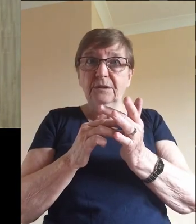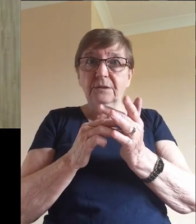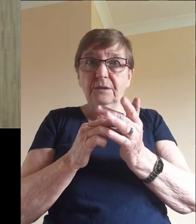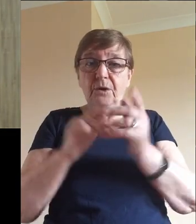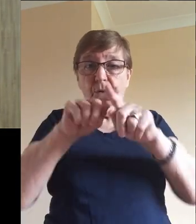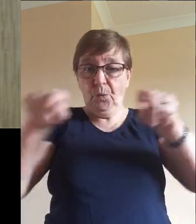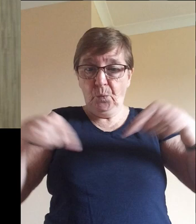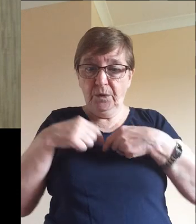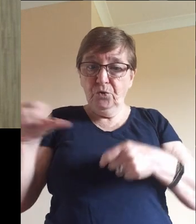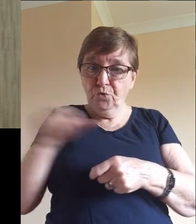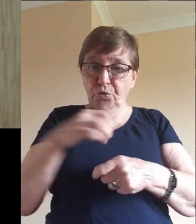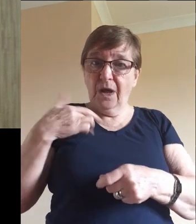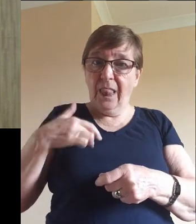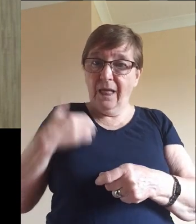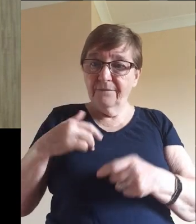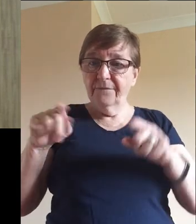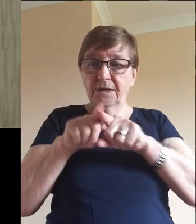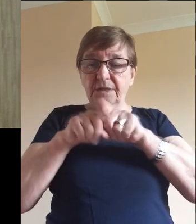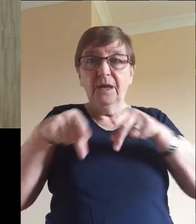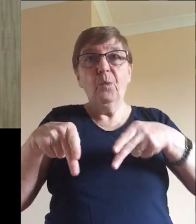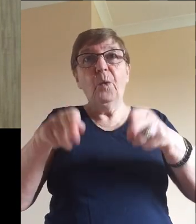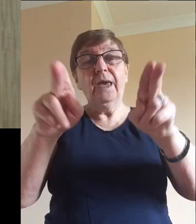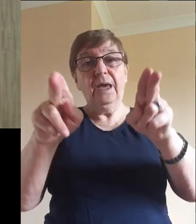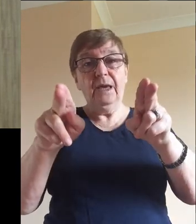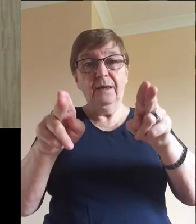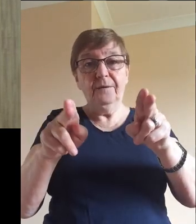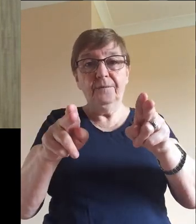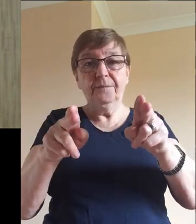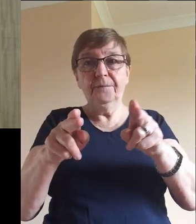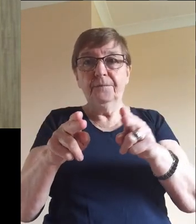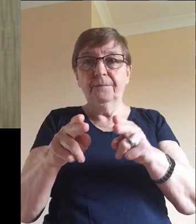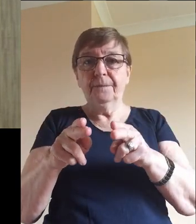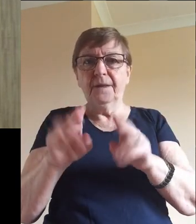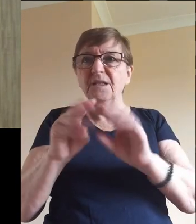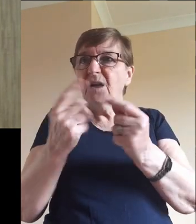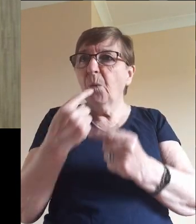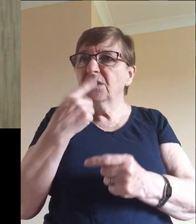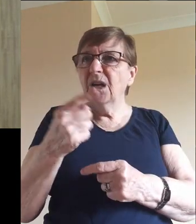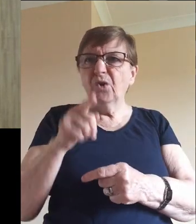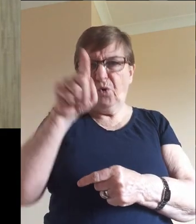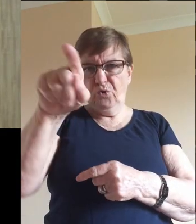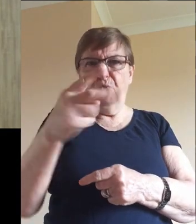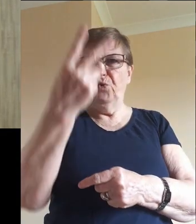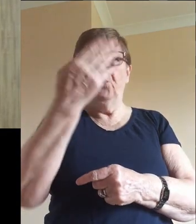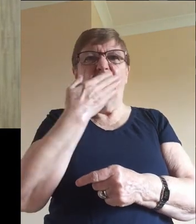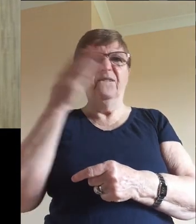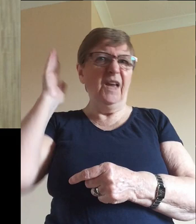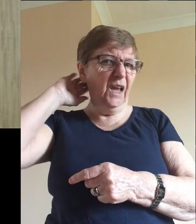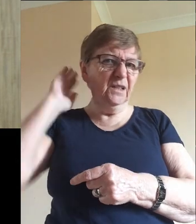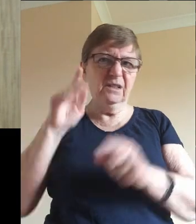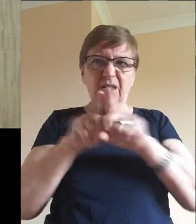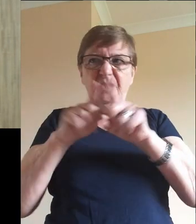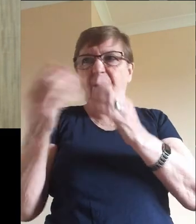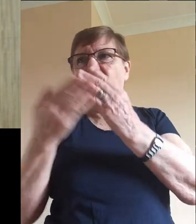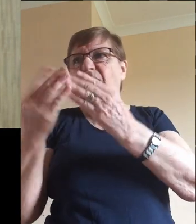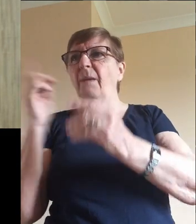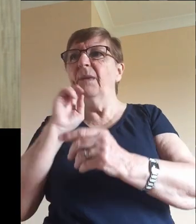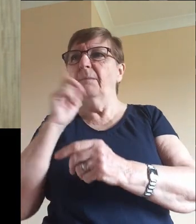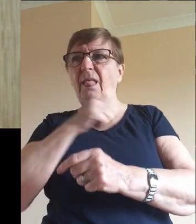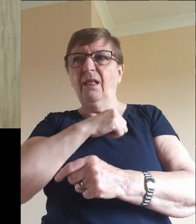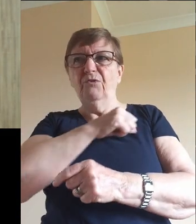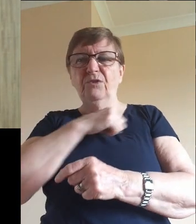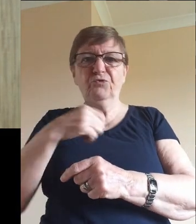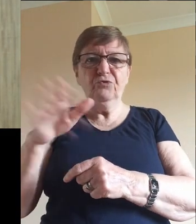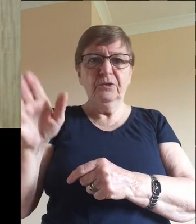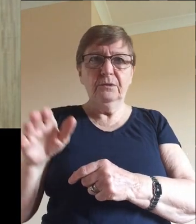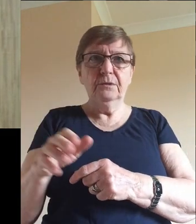live out. So when someone says to you, oh, you're just a hypocrite like these other Christians, when someone